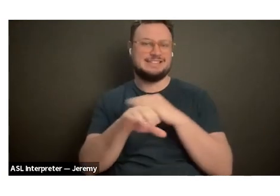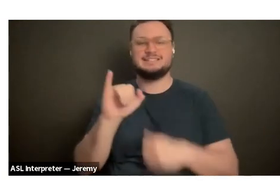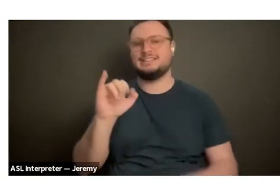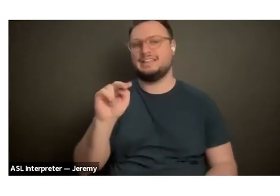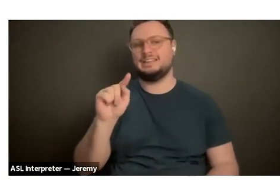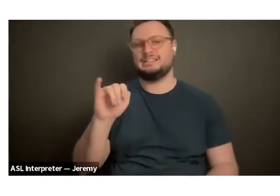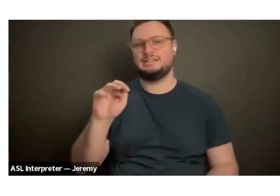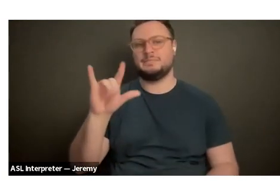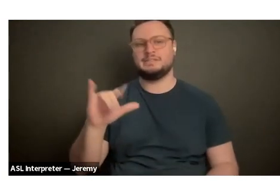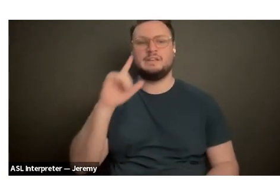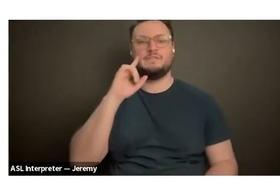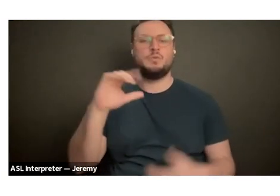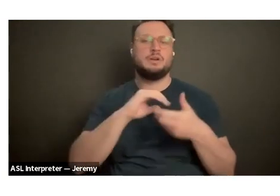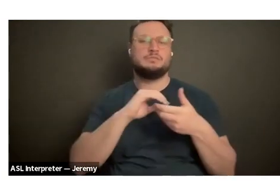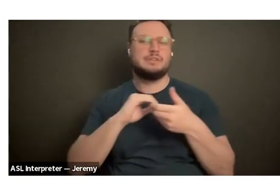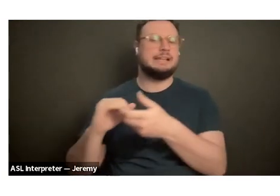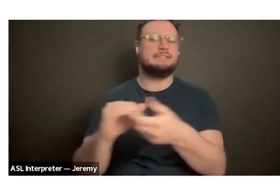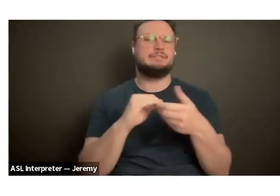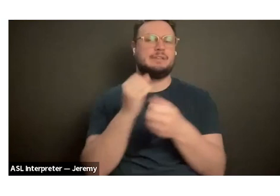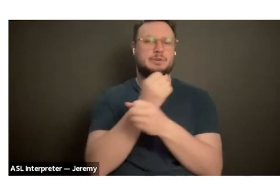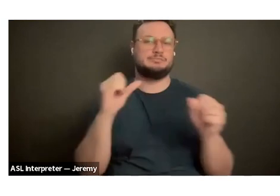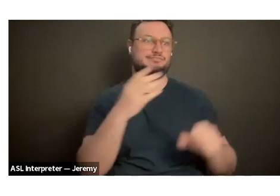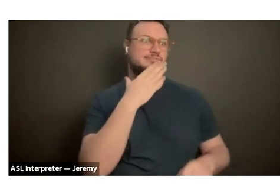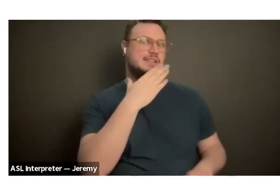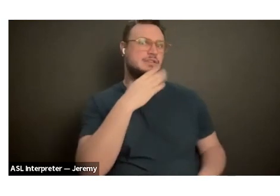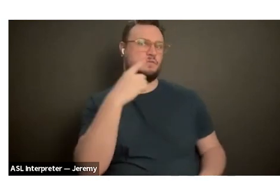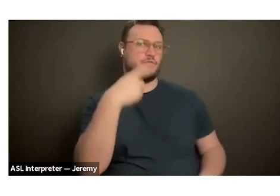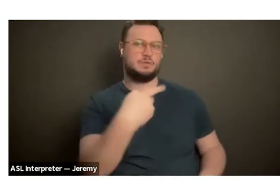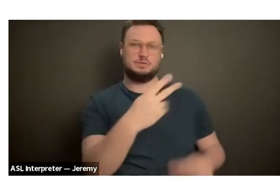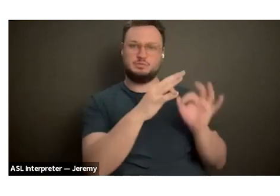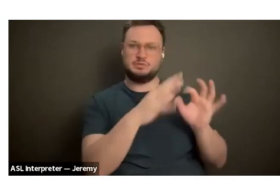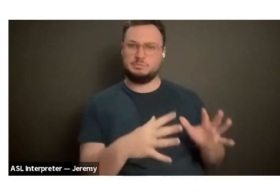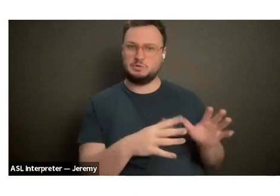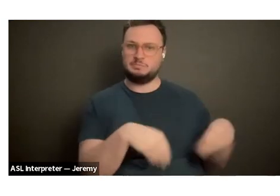for Jeremy and Shahrazad for being here and interpreting. Flamingo,